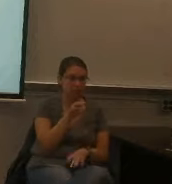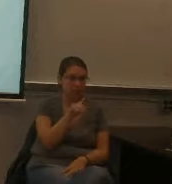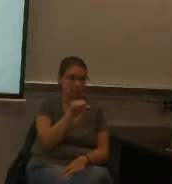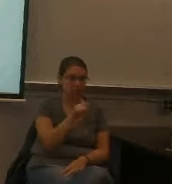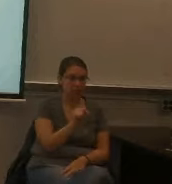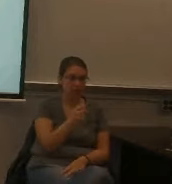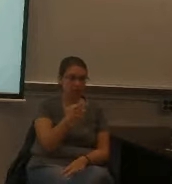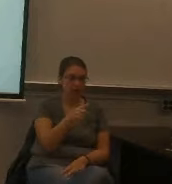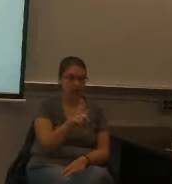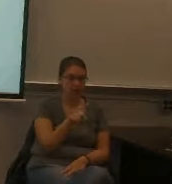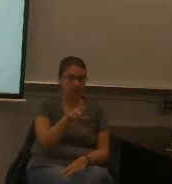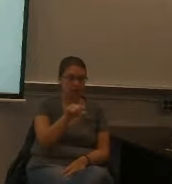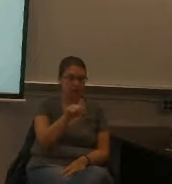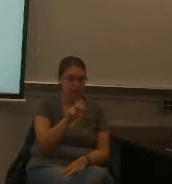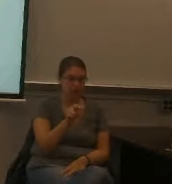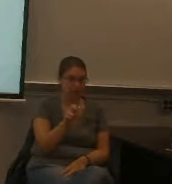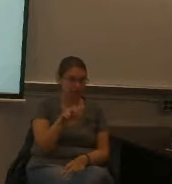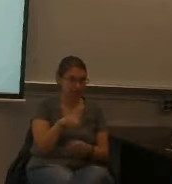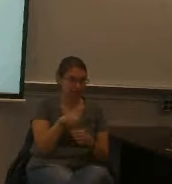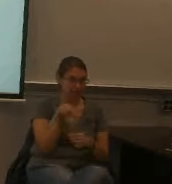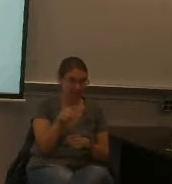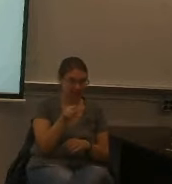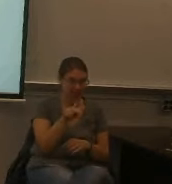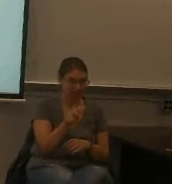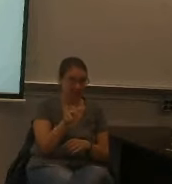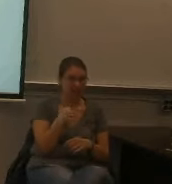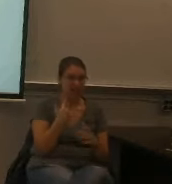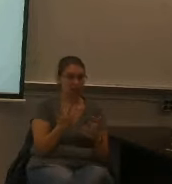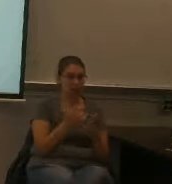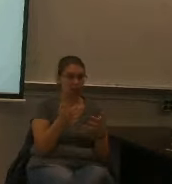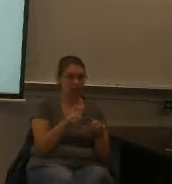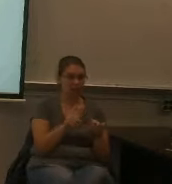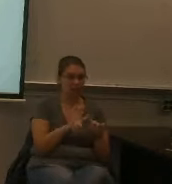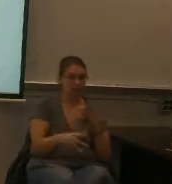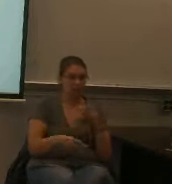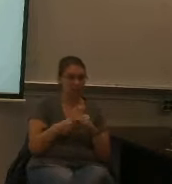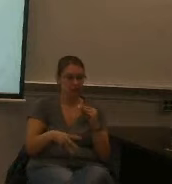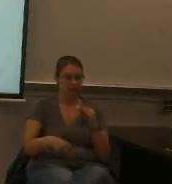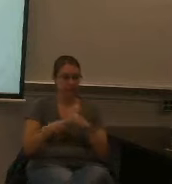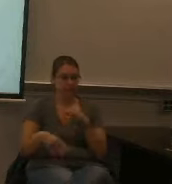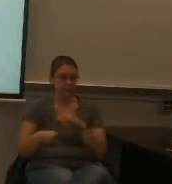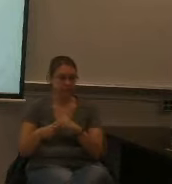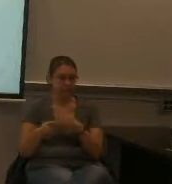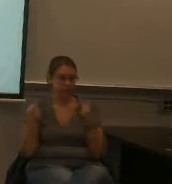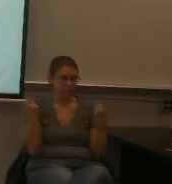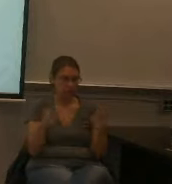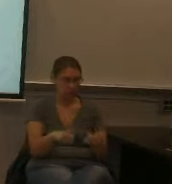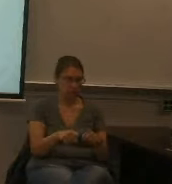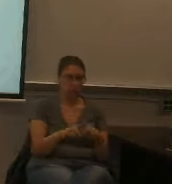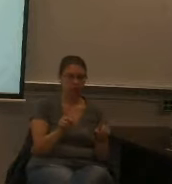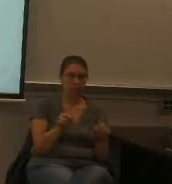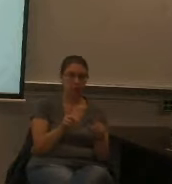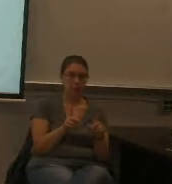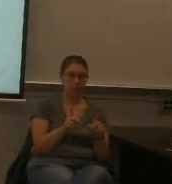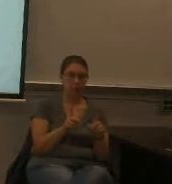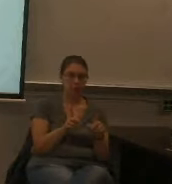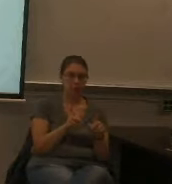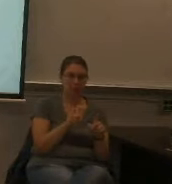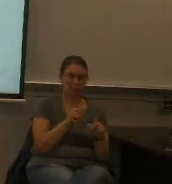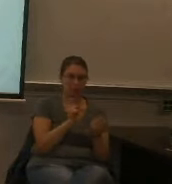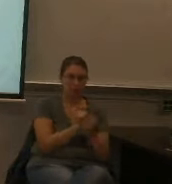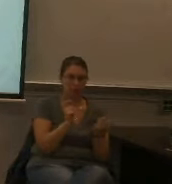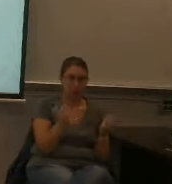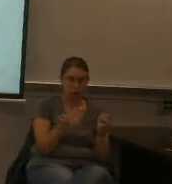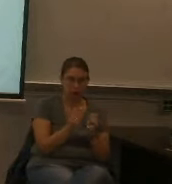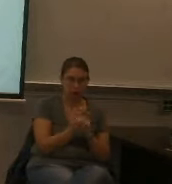Flathead Lake. And in Flathead Lake, there was a number of different additions that went on that really